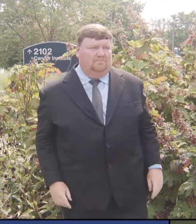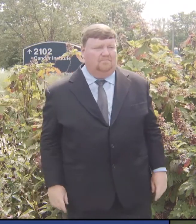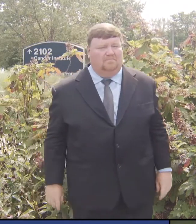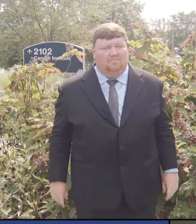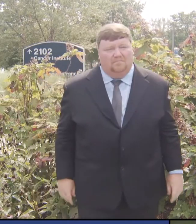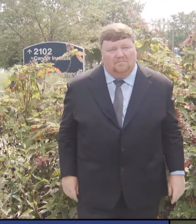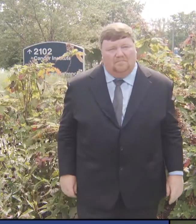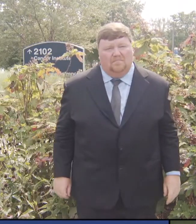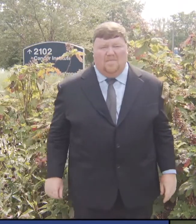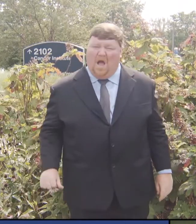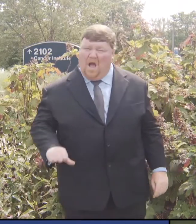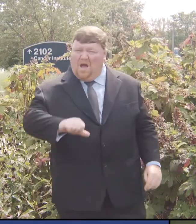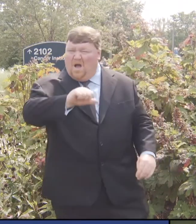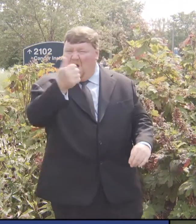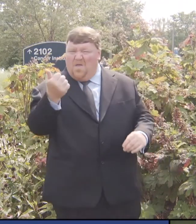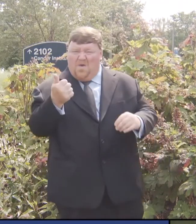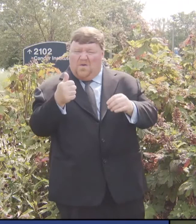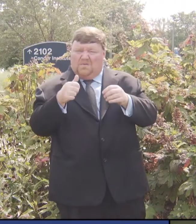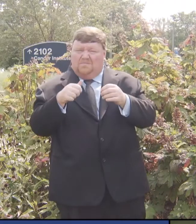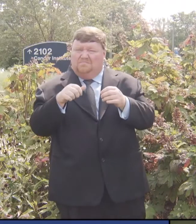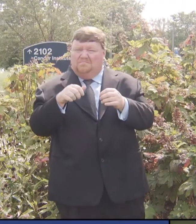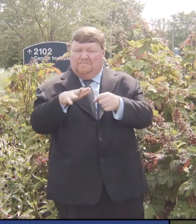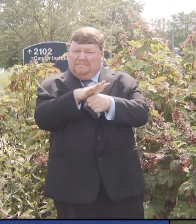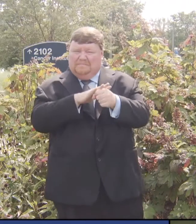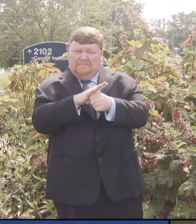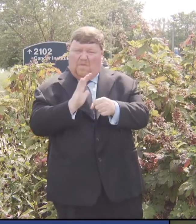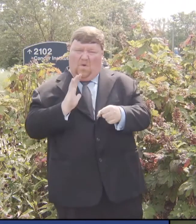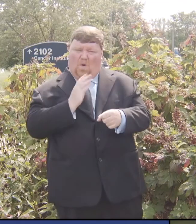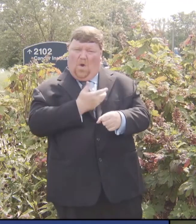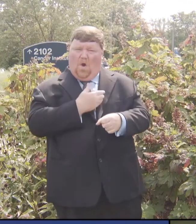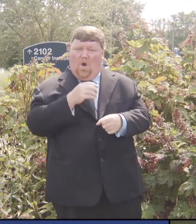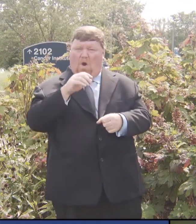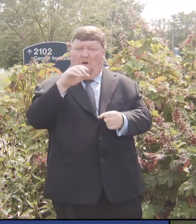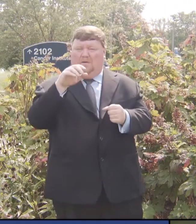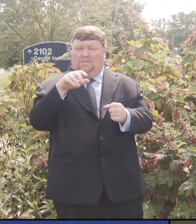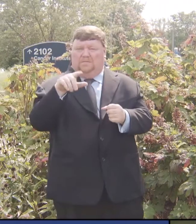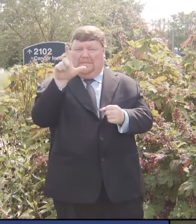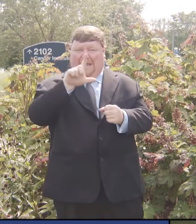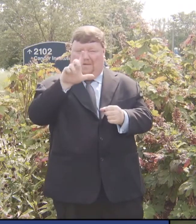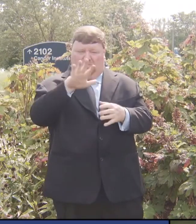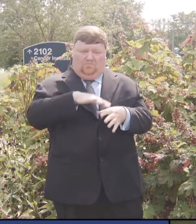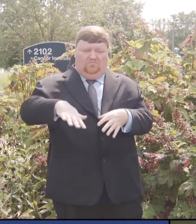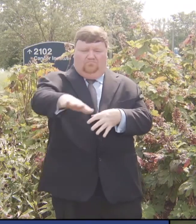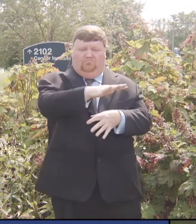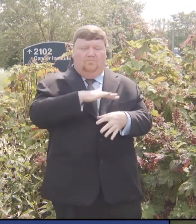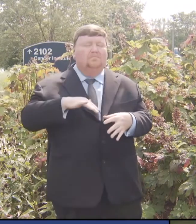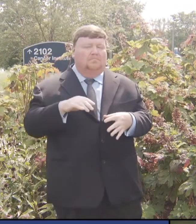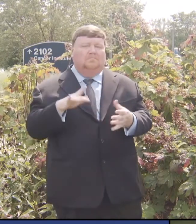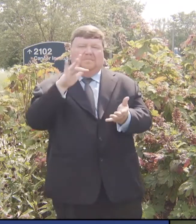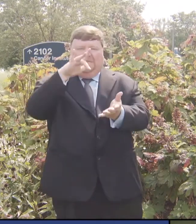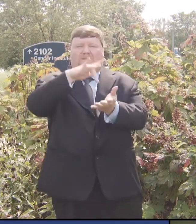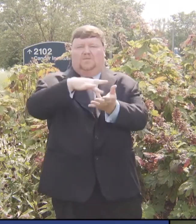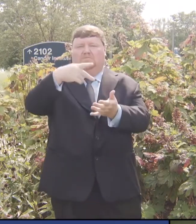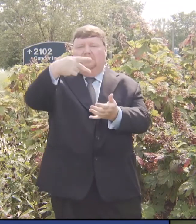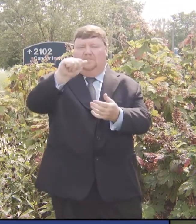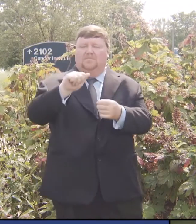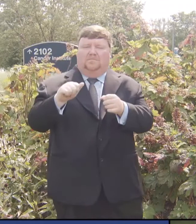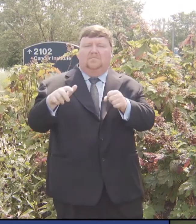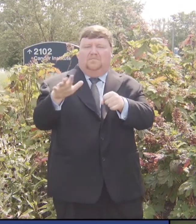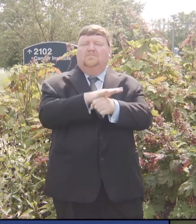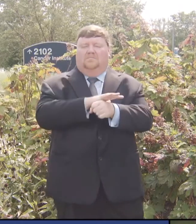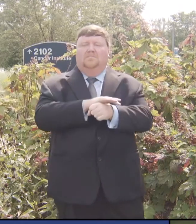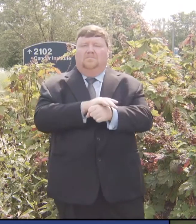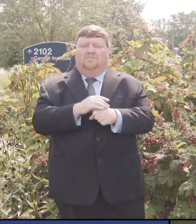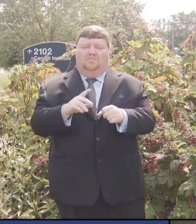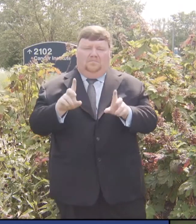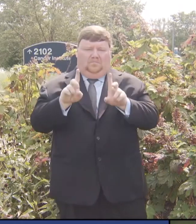close counties in our region that are really seeing this hard hit with just being overrun in the hospitals? Yeah, I think when you look at central Pennsylvania as a whole from the